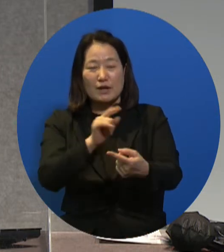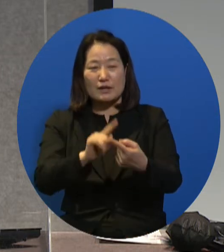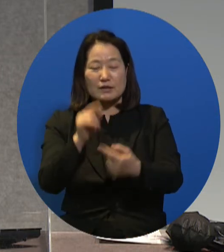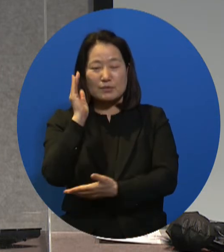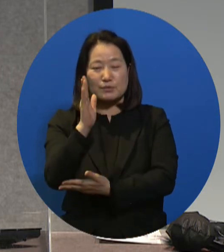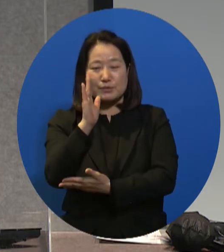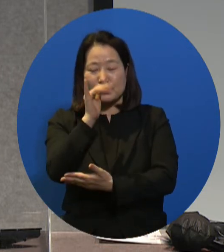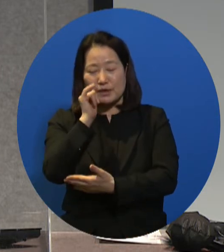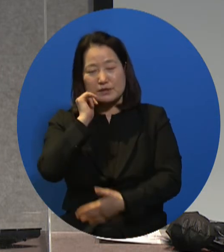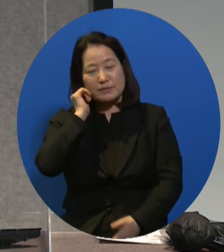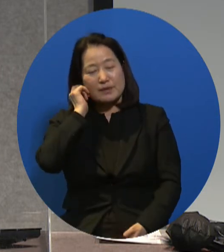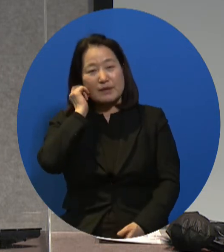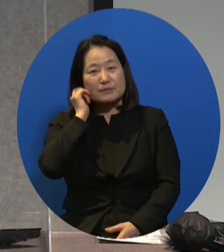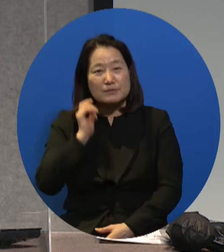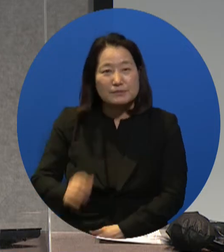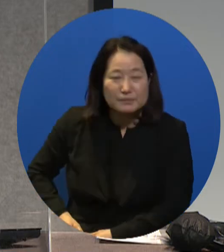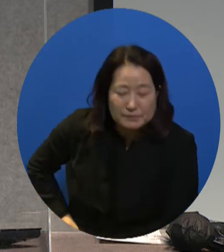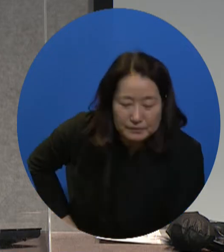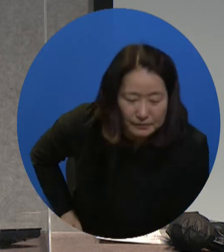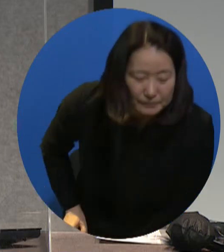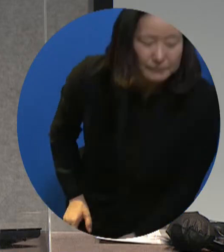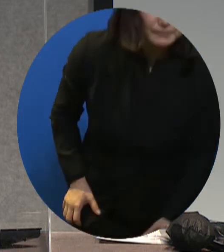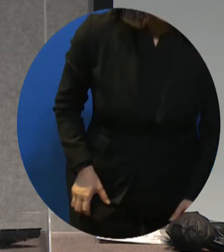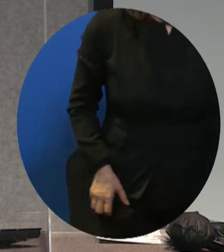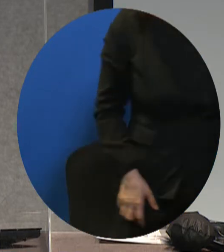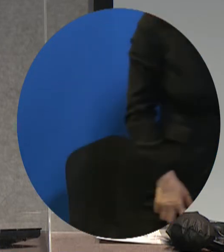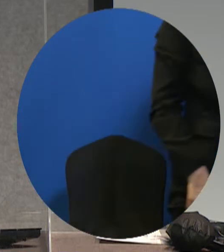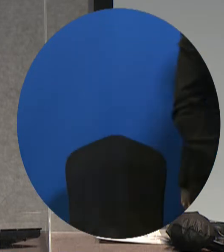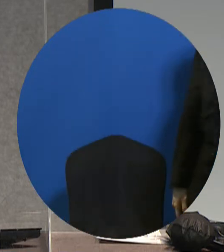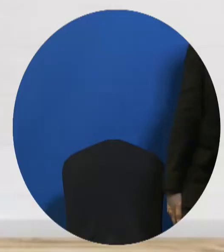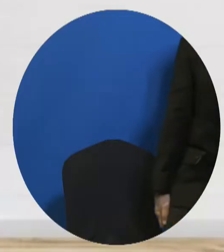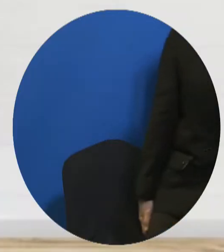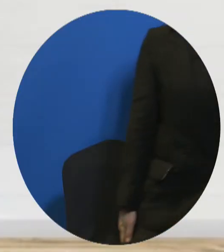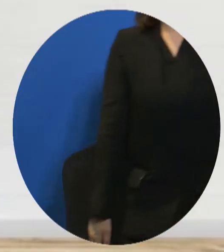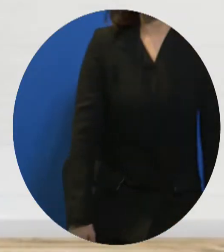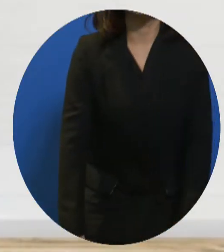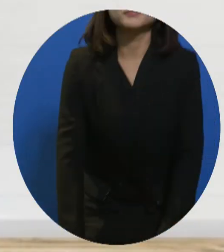the ratification of the CRPD's optional protocol in Korea.